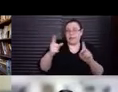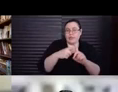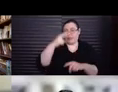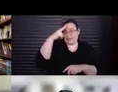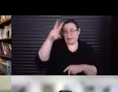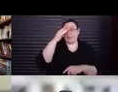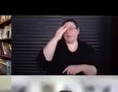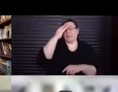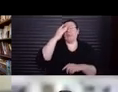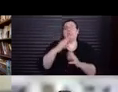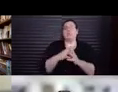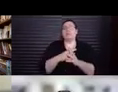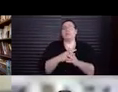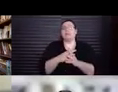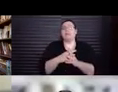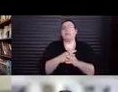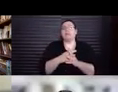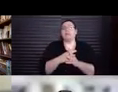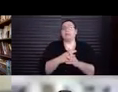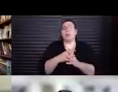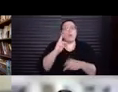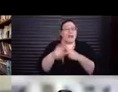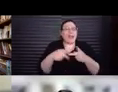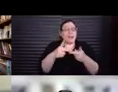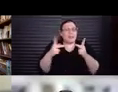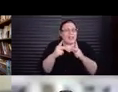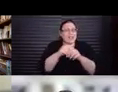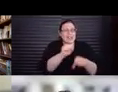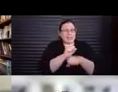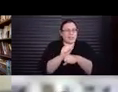what kind of places in society did they come to fill?